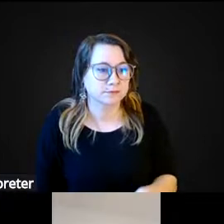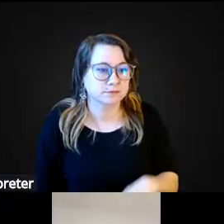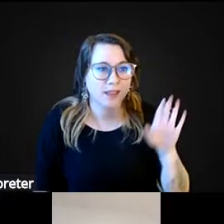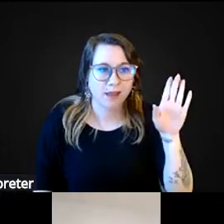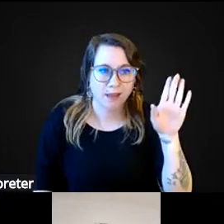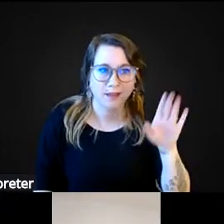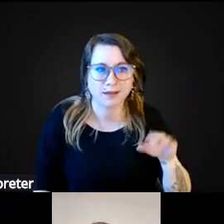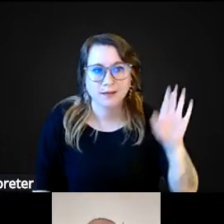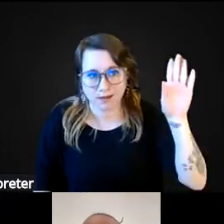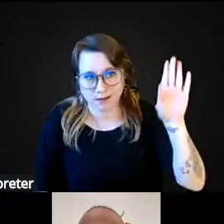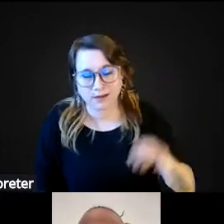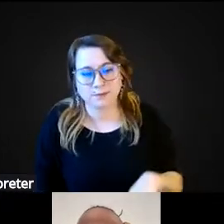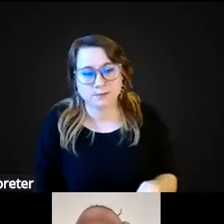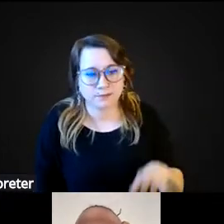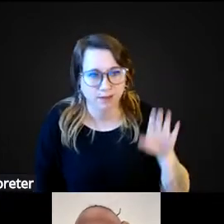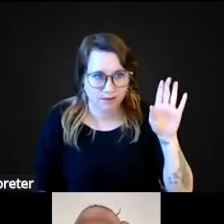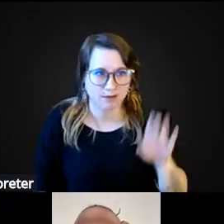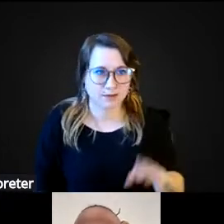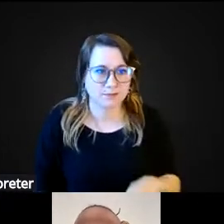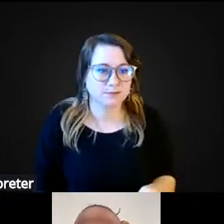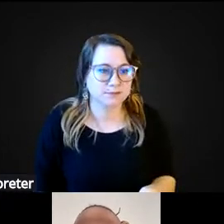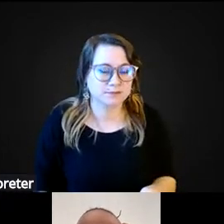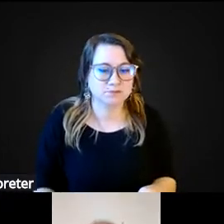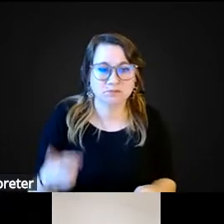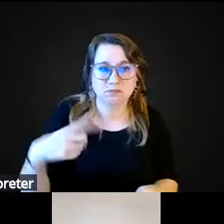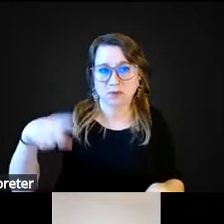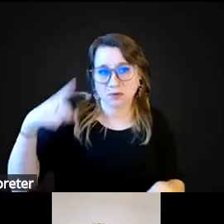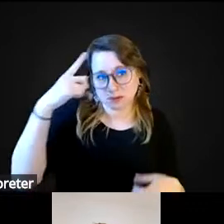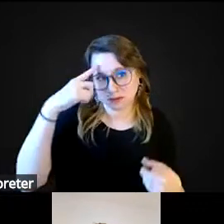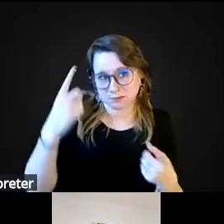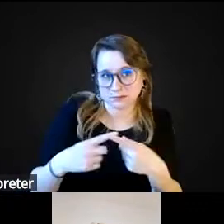Aye. Aye. Aye. Those opposed say nay.